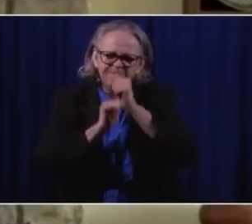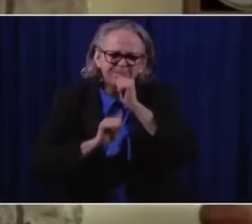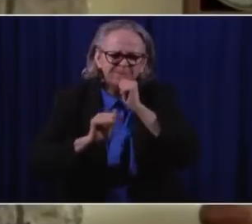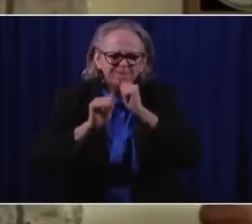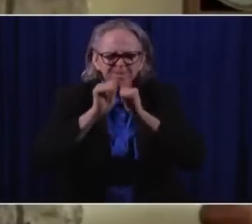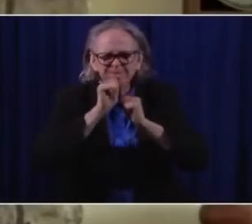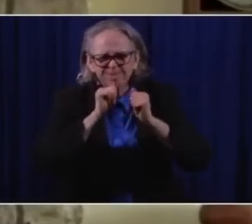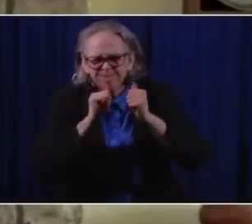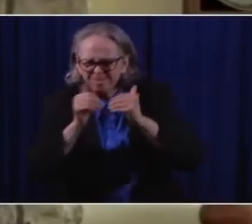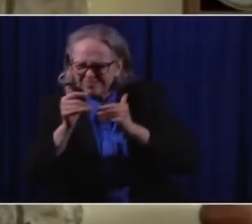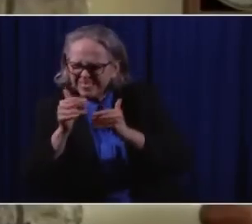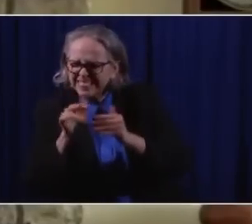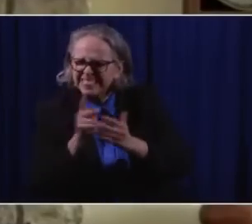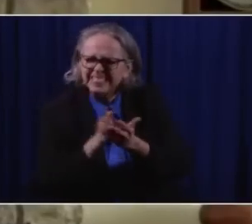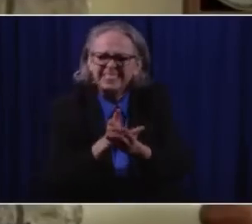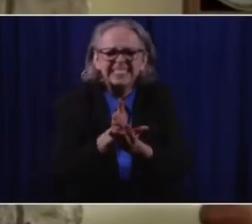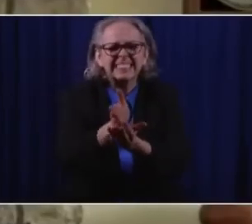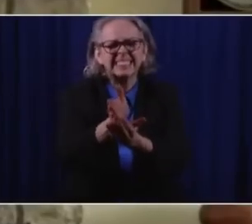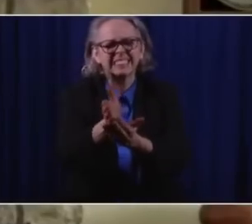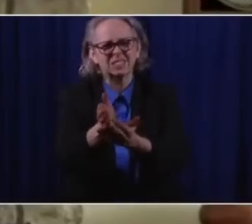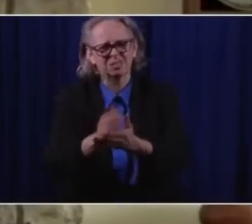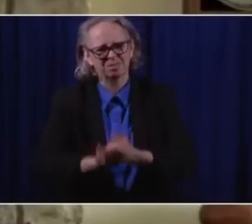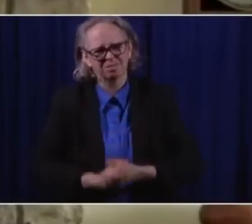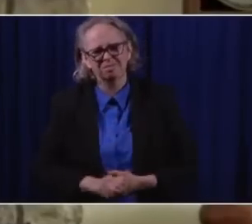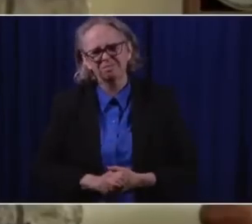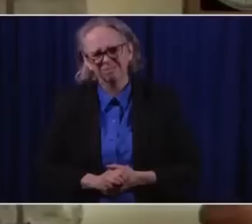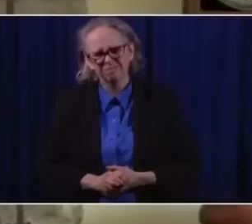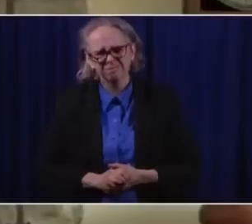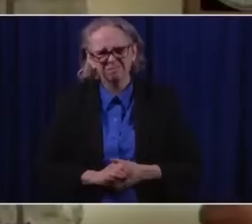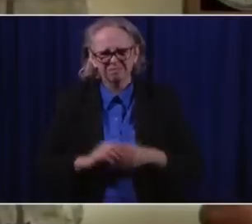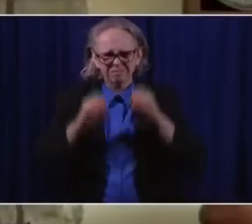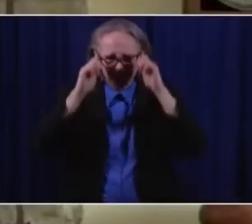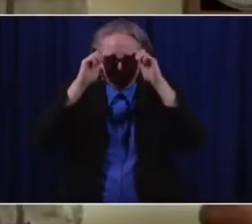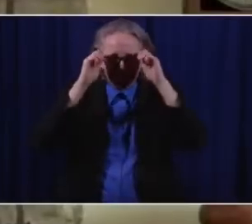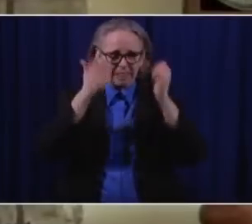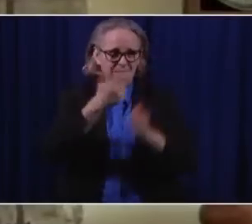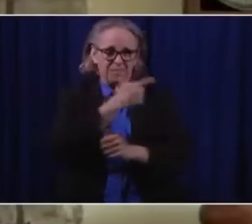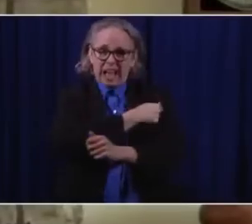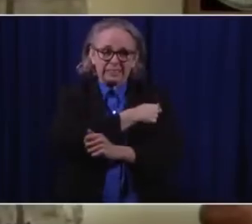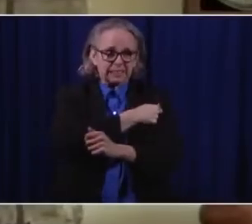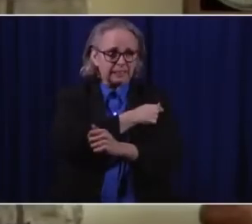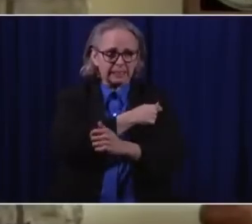vaccine, we continue every day to get better and better news.